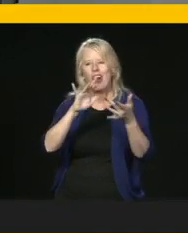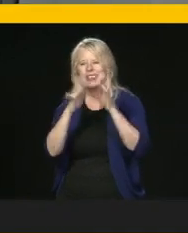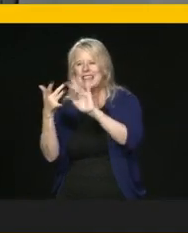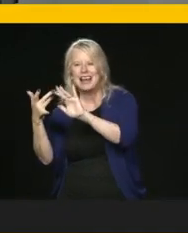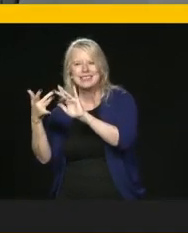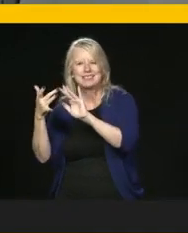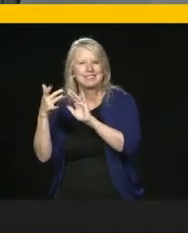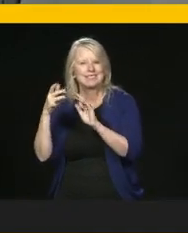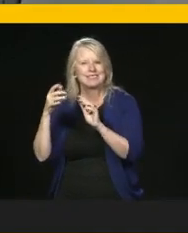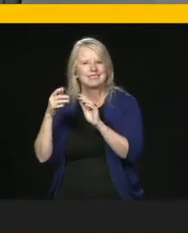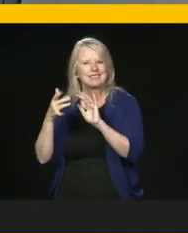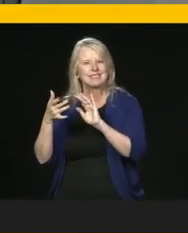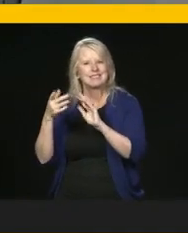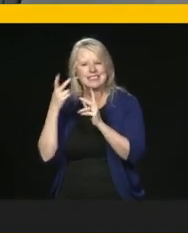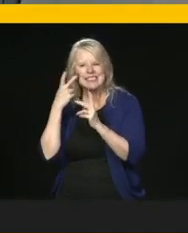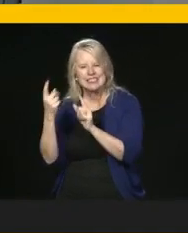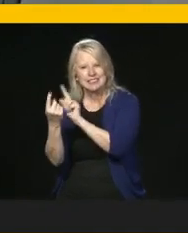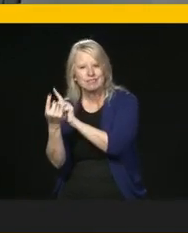these people.